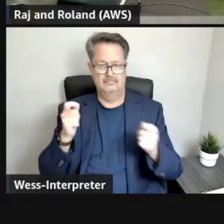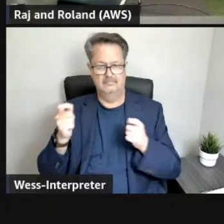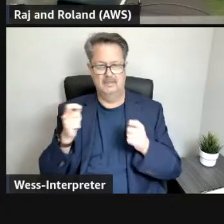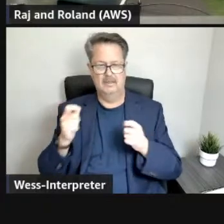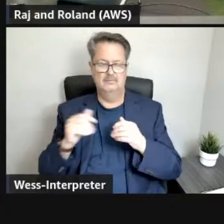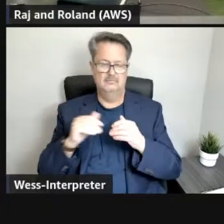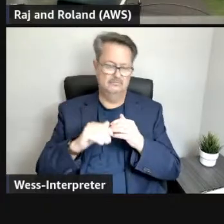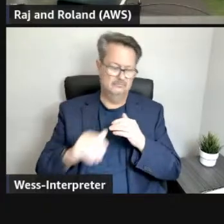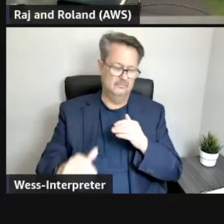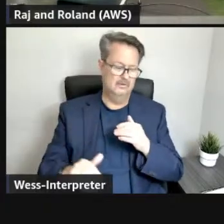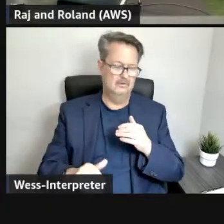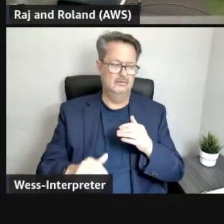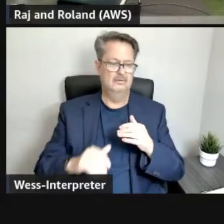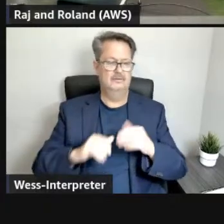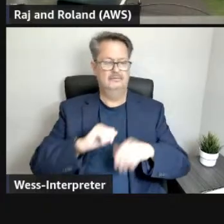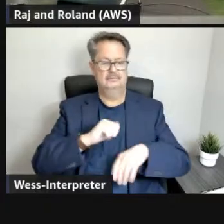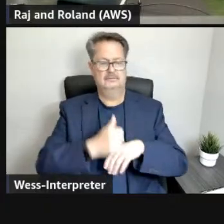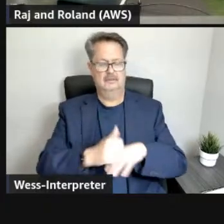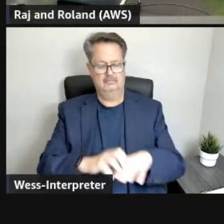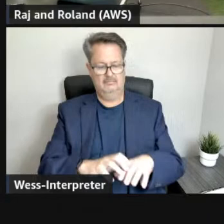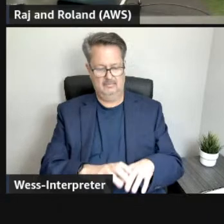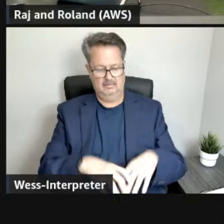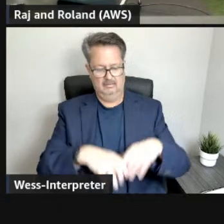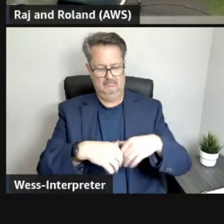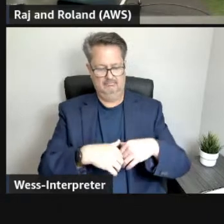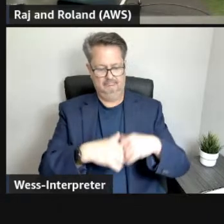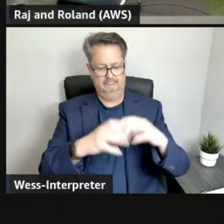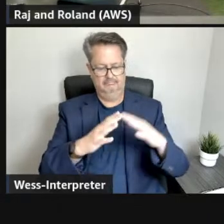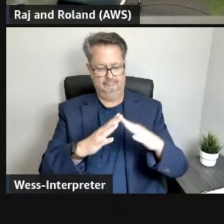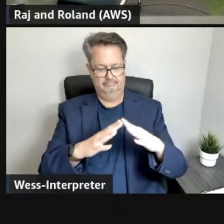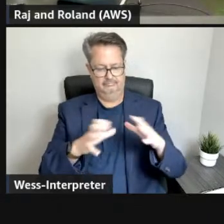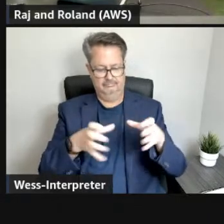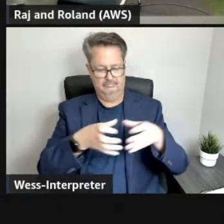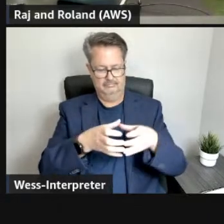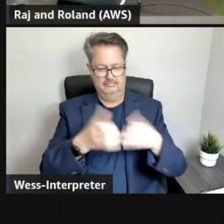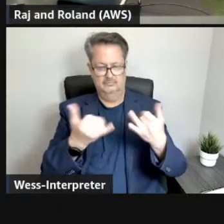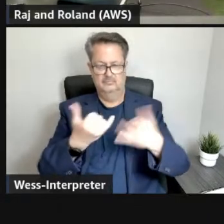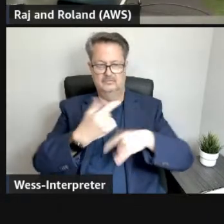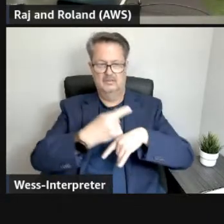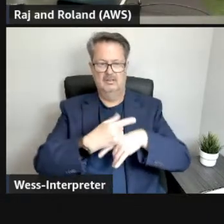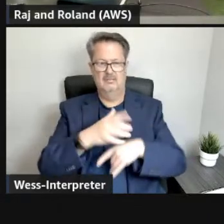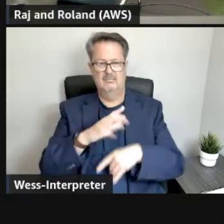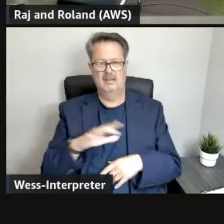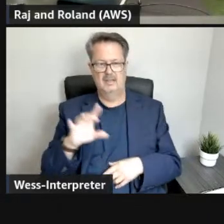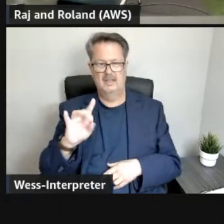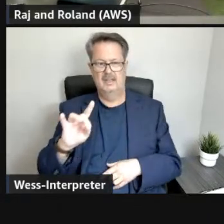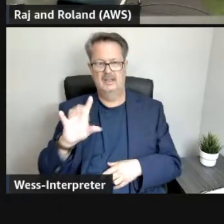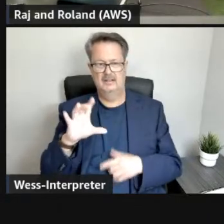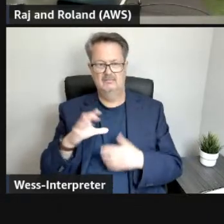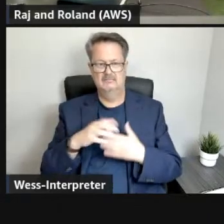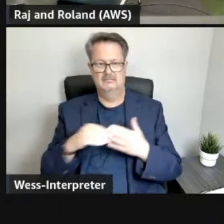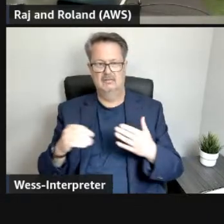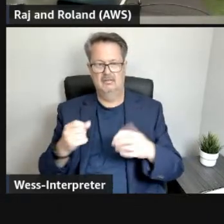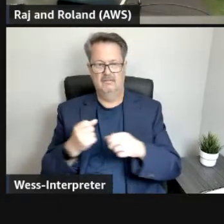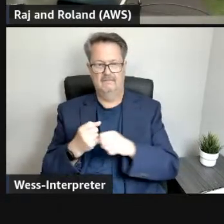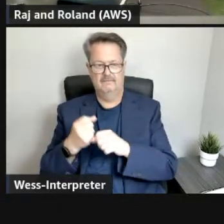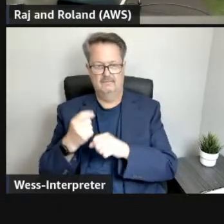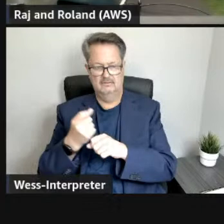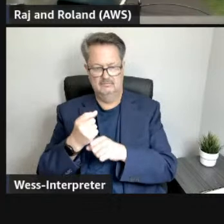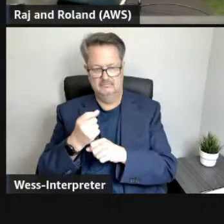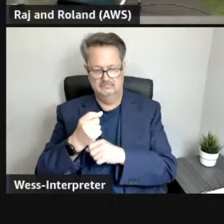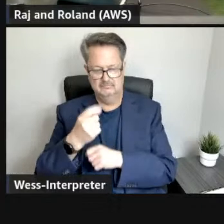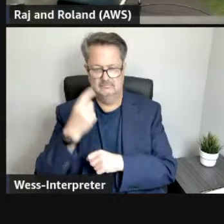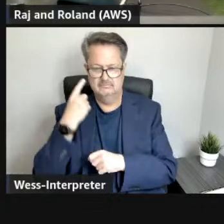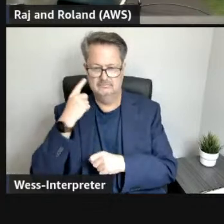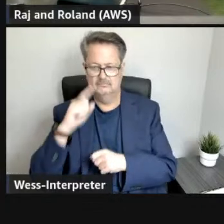up a cluster today, and we're always changing costs. It's about a little over $800 a year just to run the